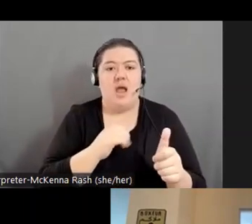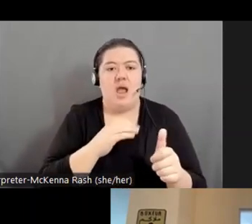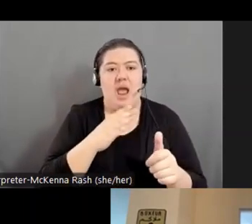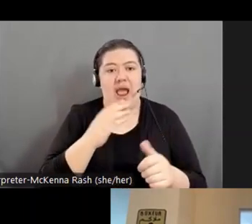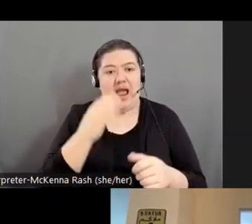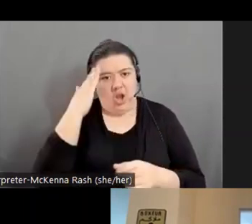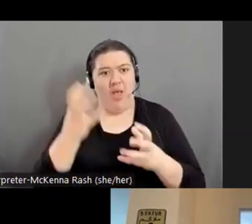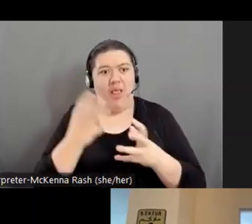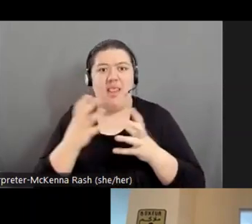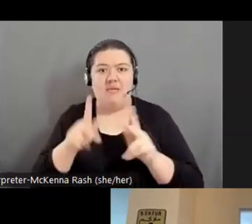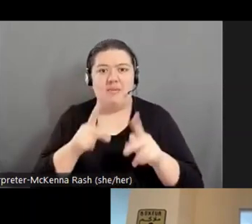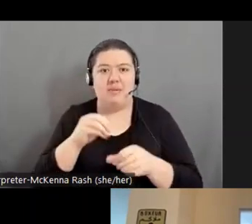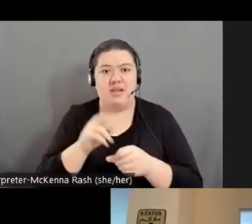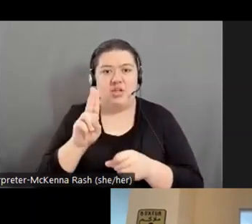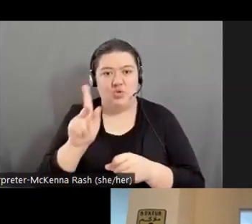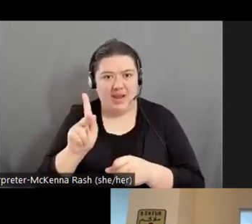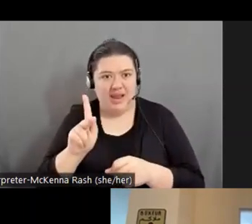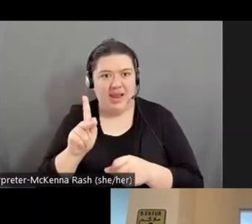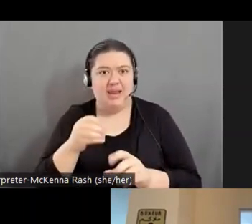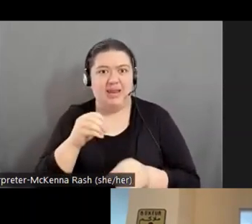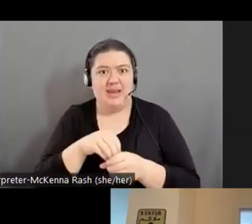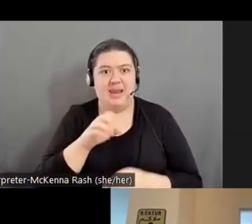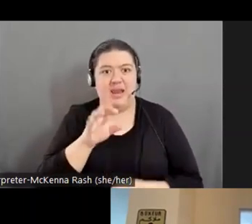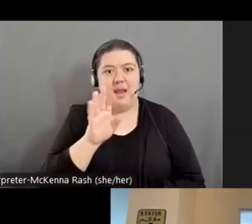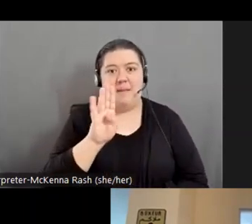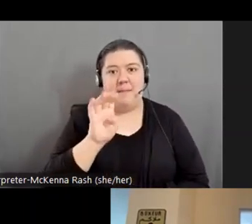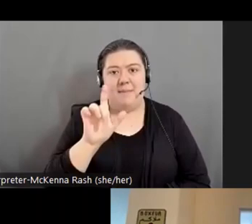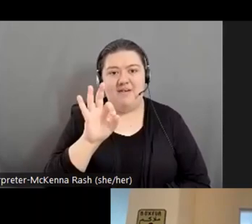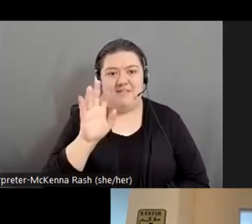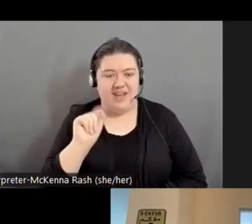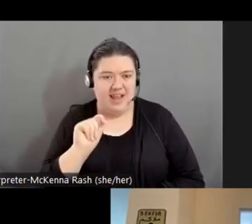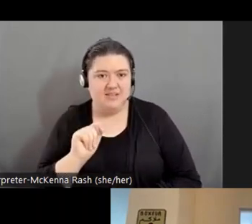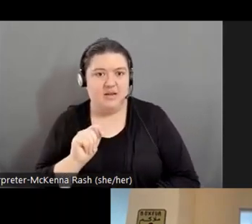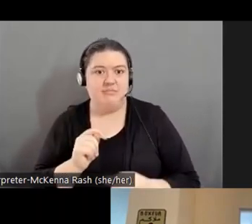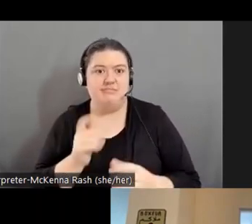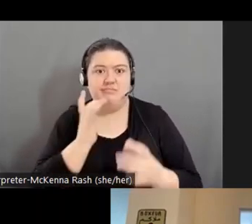going to Belfast rather than London to try and actually get appointments.